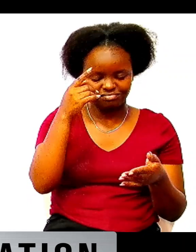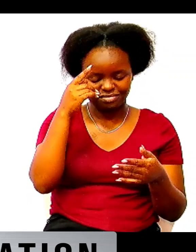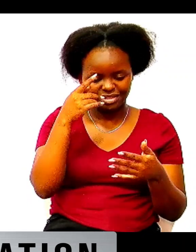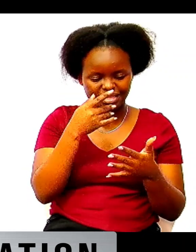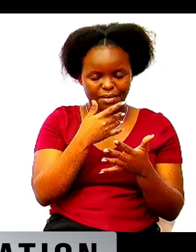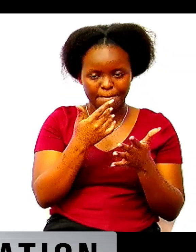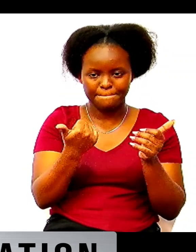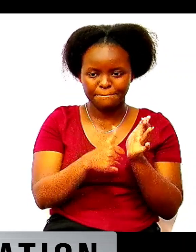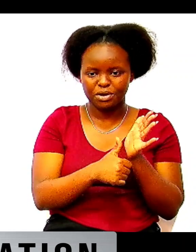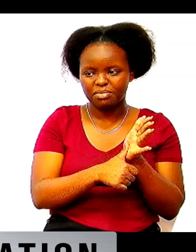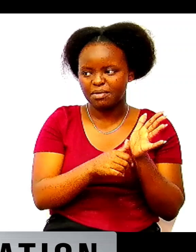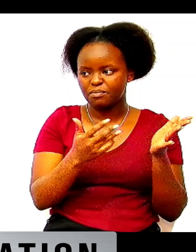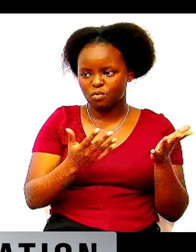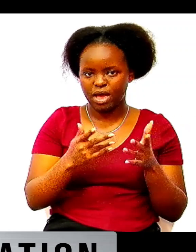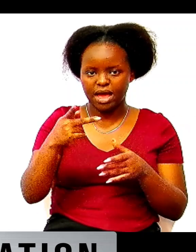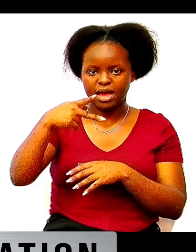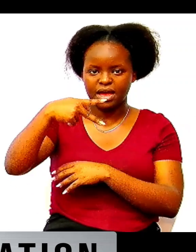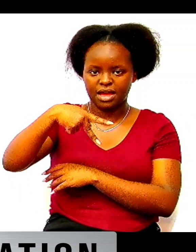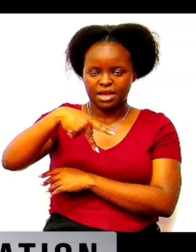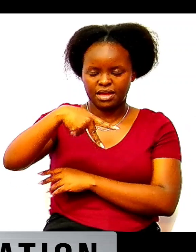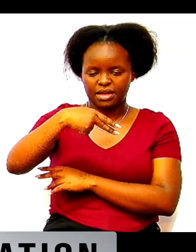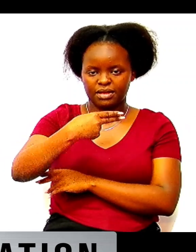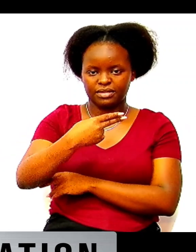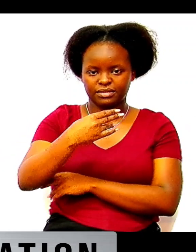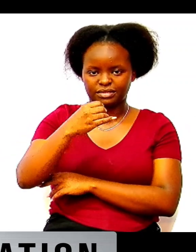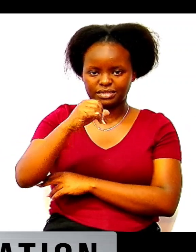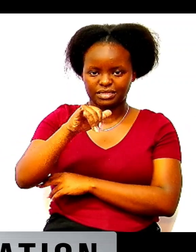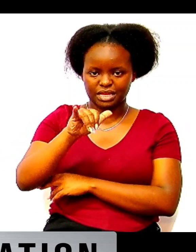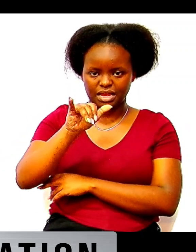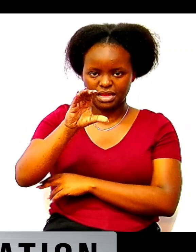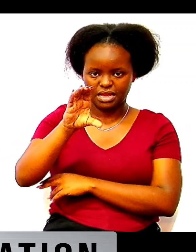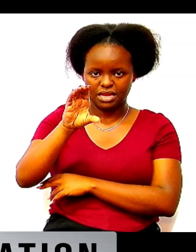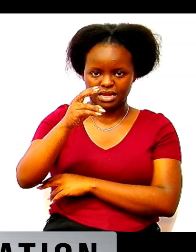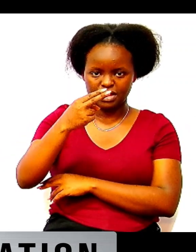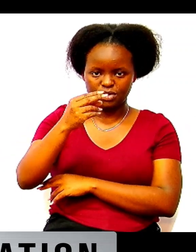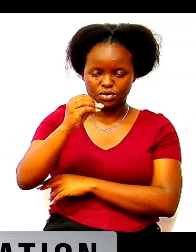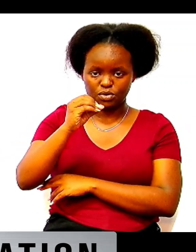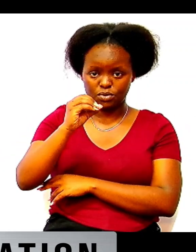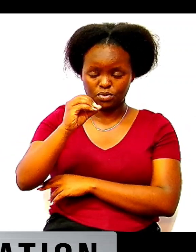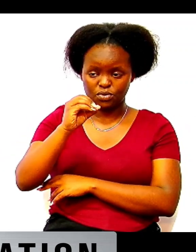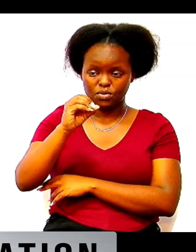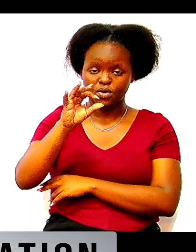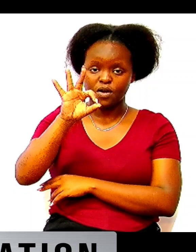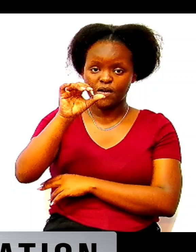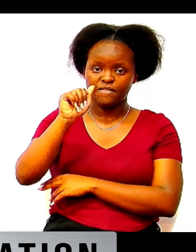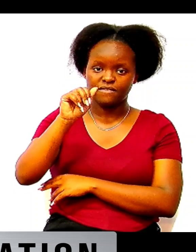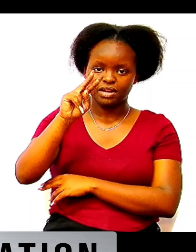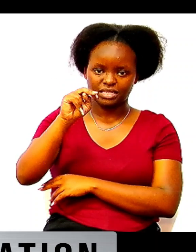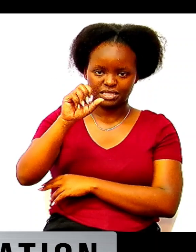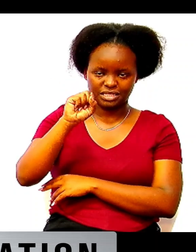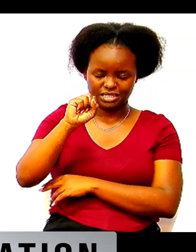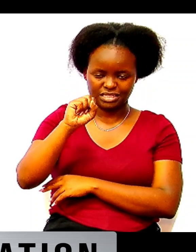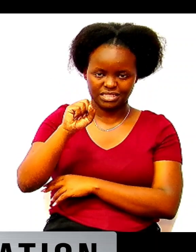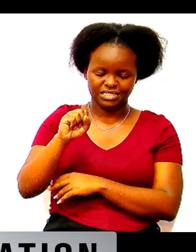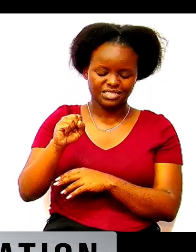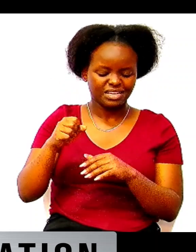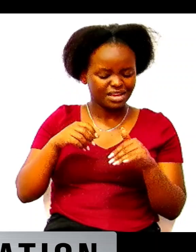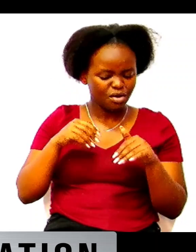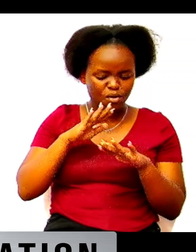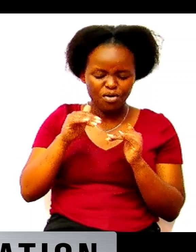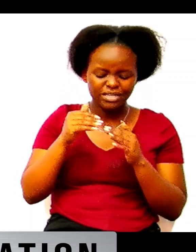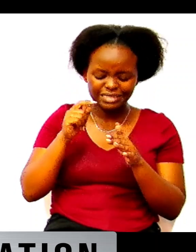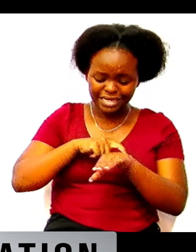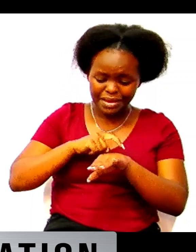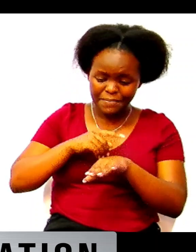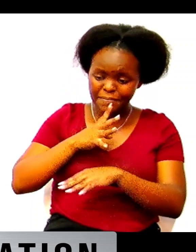Yes. And the problem is this, that when the leader says, you all follow the same funnel, it's very unfortunate that that